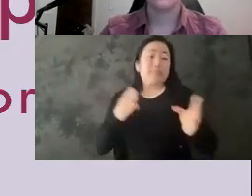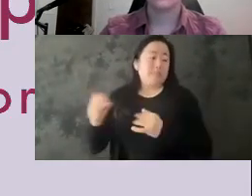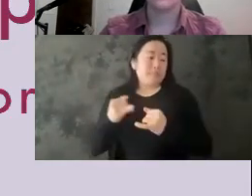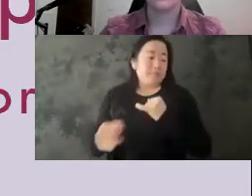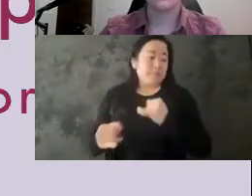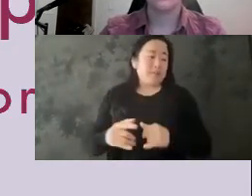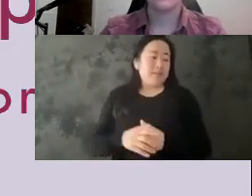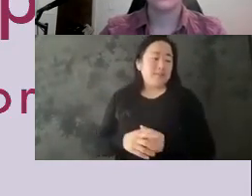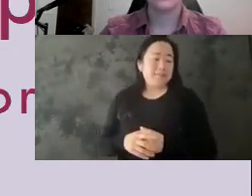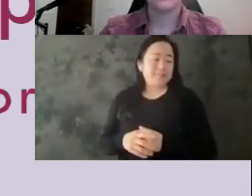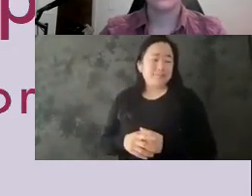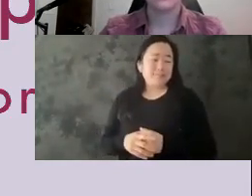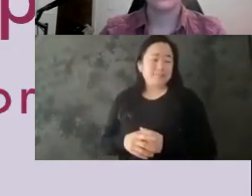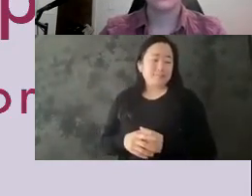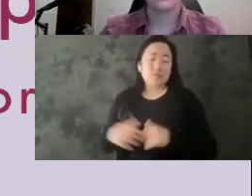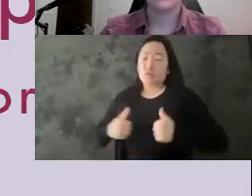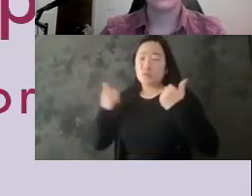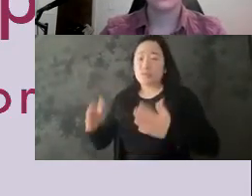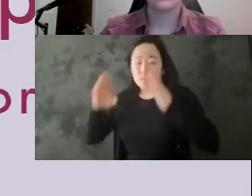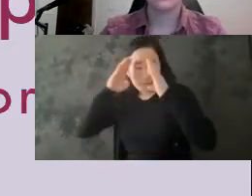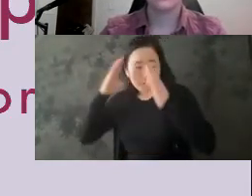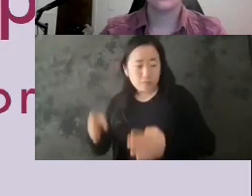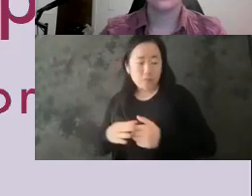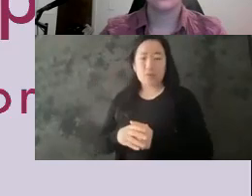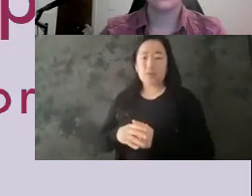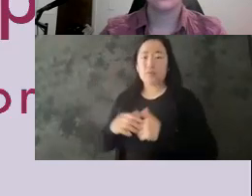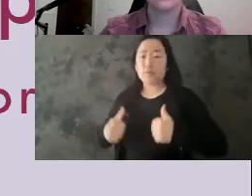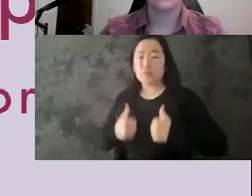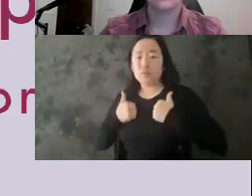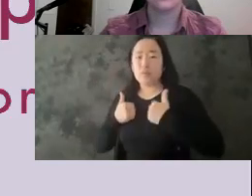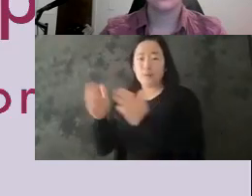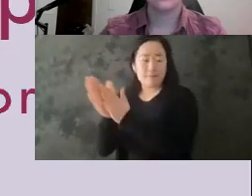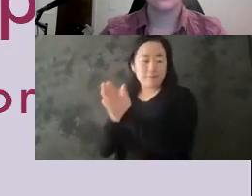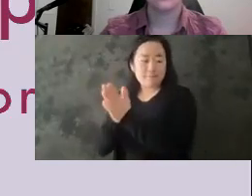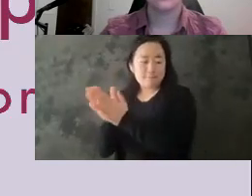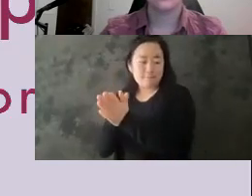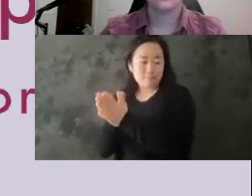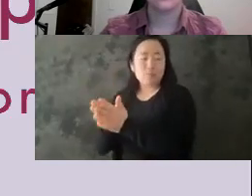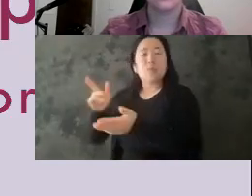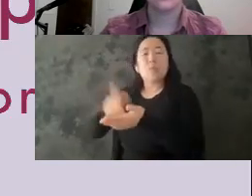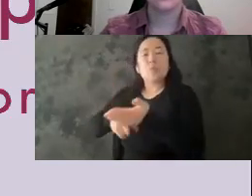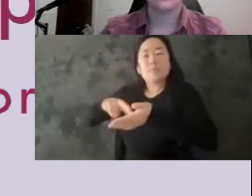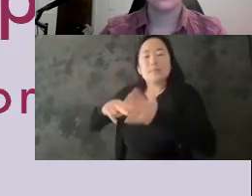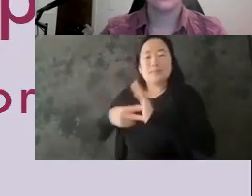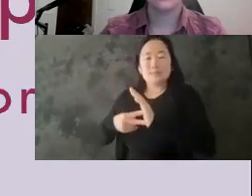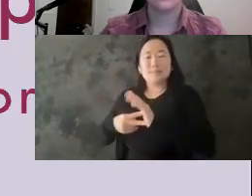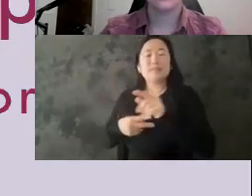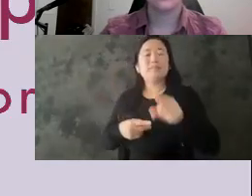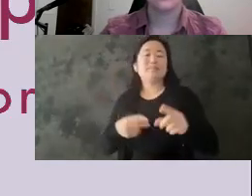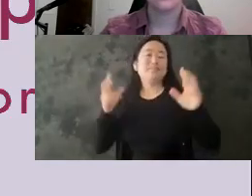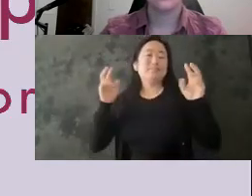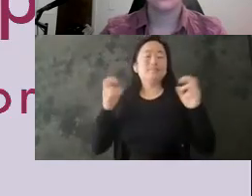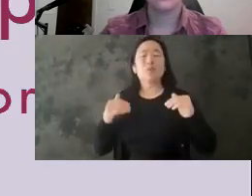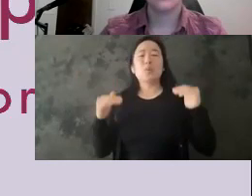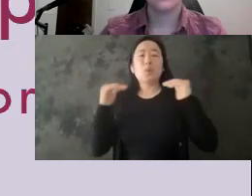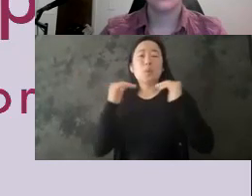means. Kind of thinking about how you may be the co-pilot, but the survivor is kind of flying the metaphorical plane on their